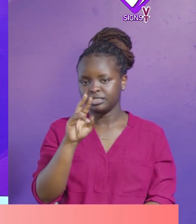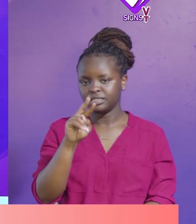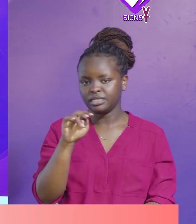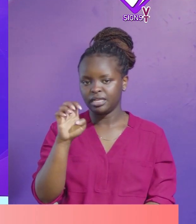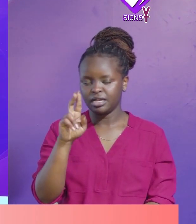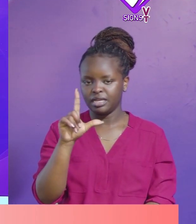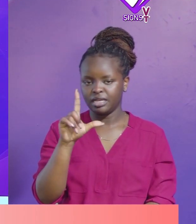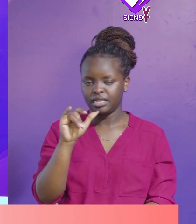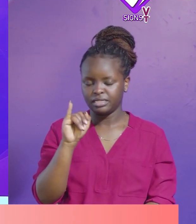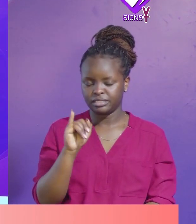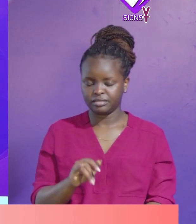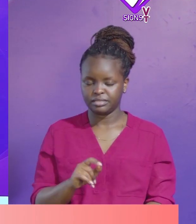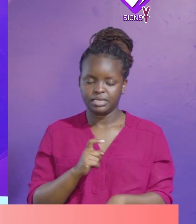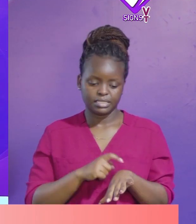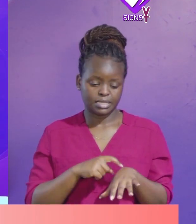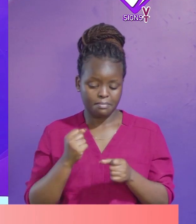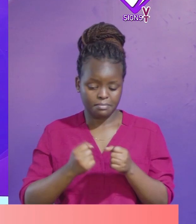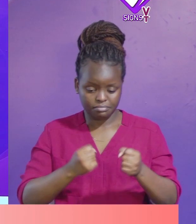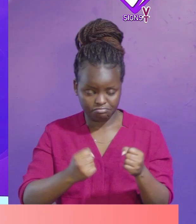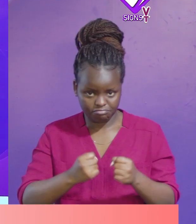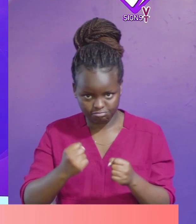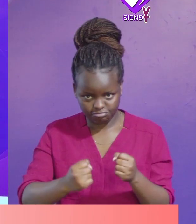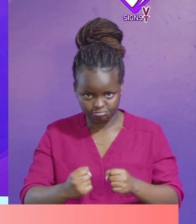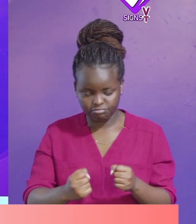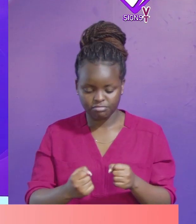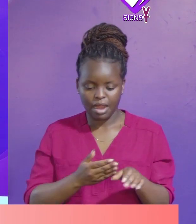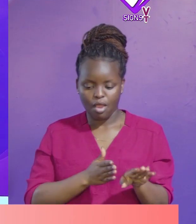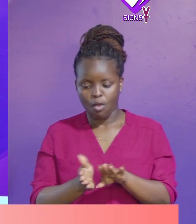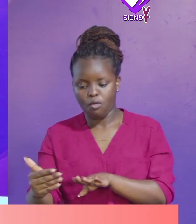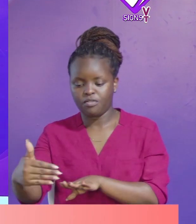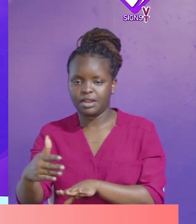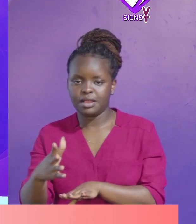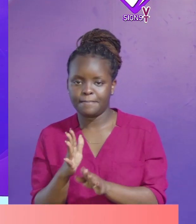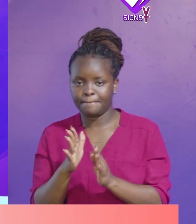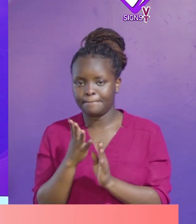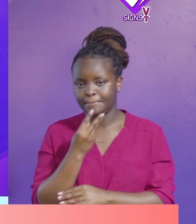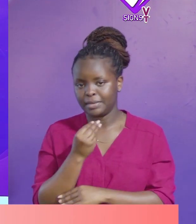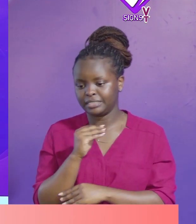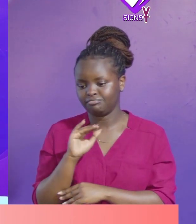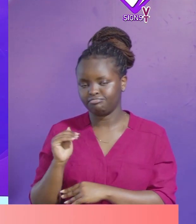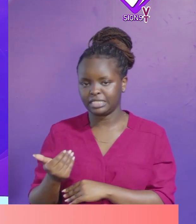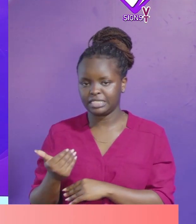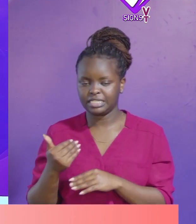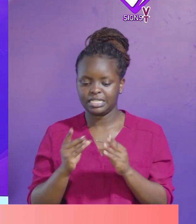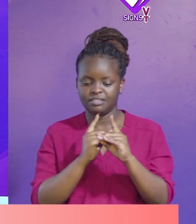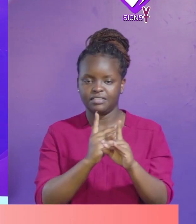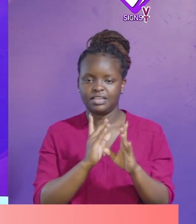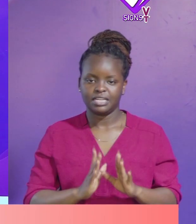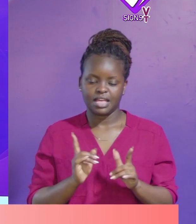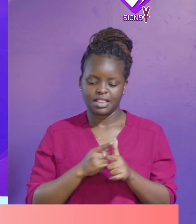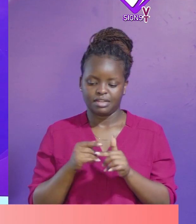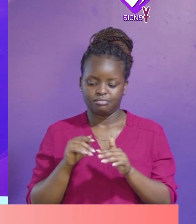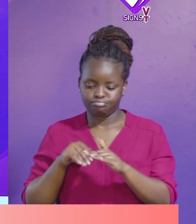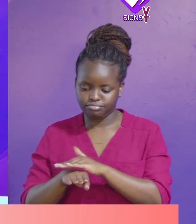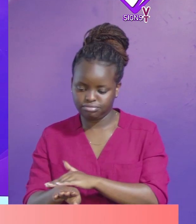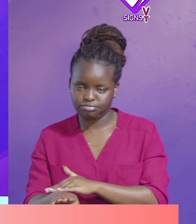that Martinelli, when he runs, he overlapped the Manchester City defenders and managed to do a chip in to